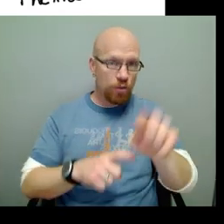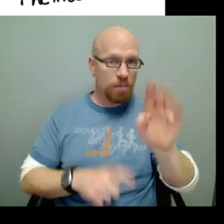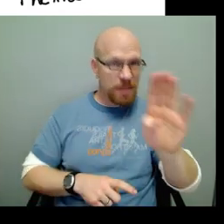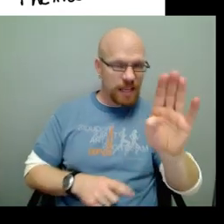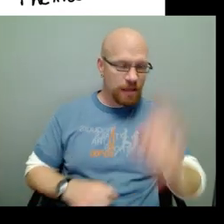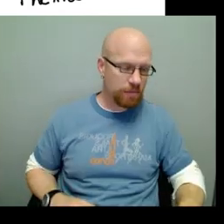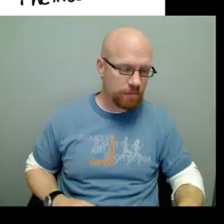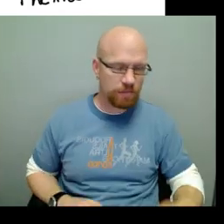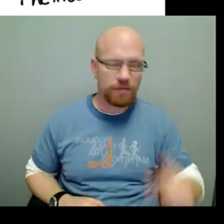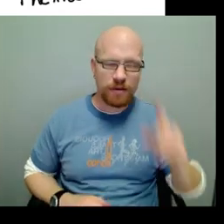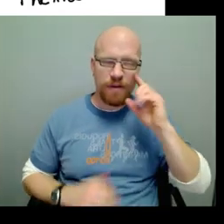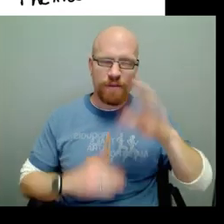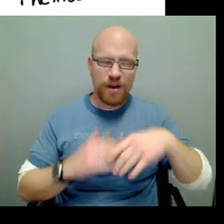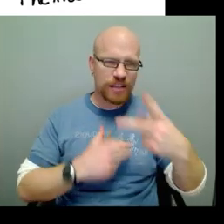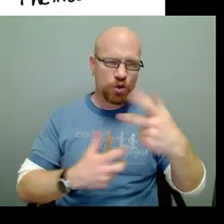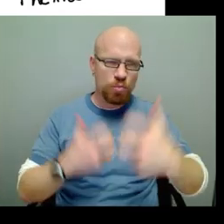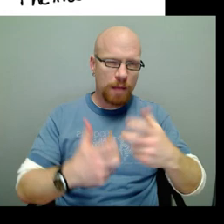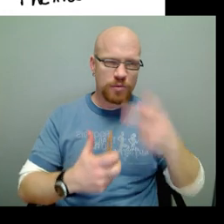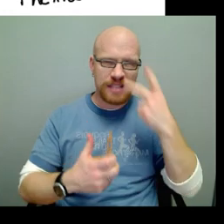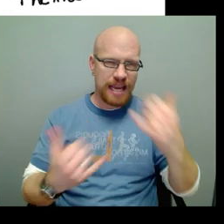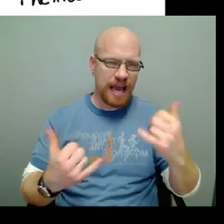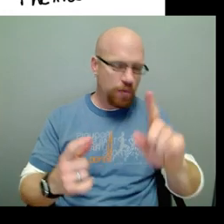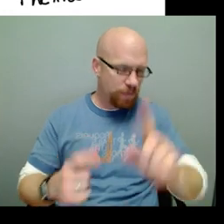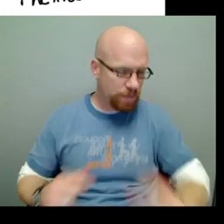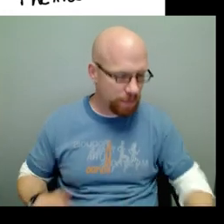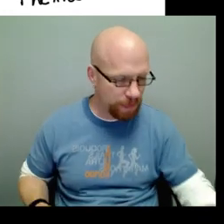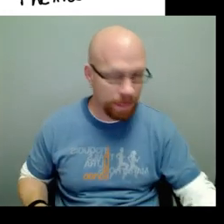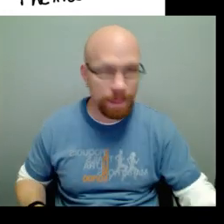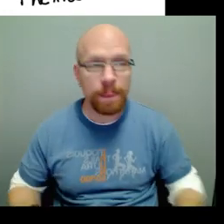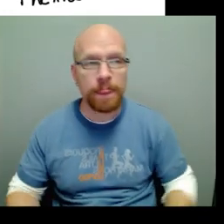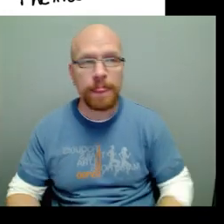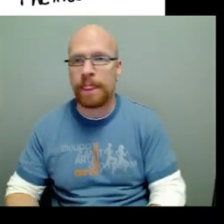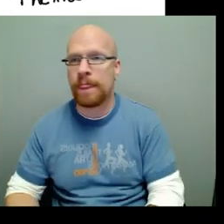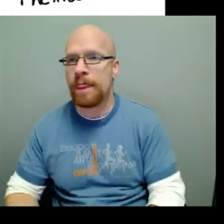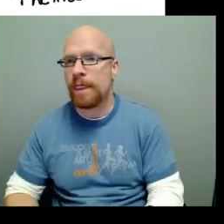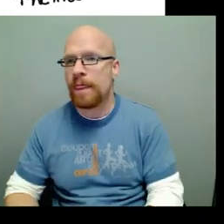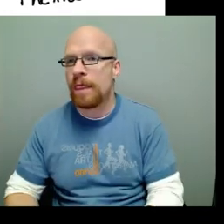y value, b. Our next two problems say that now.